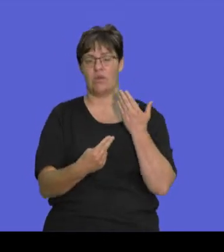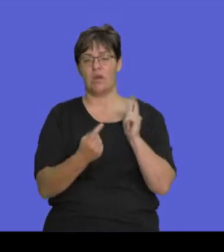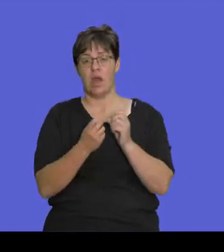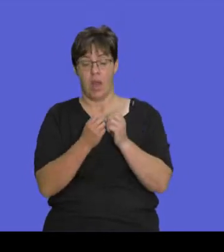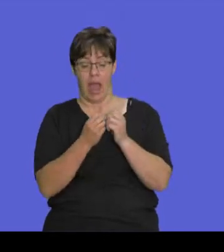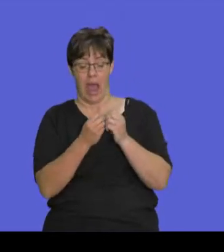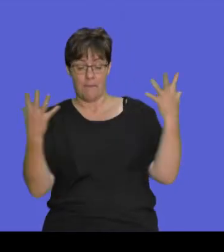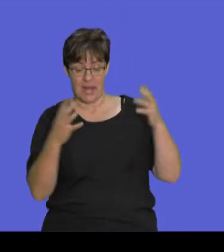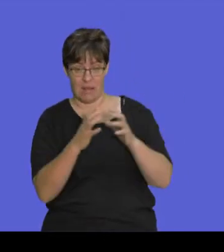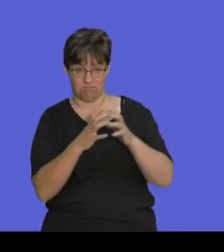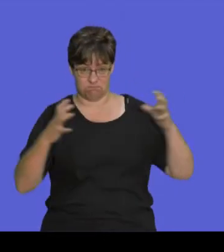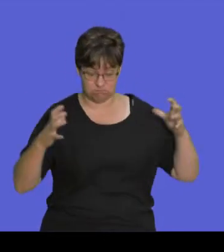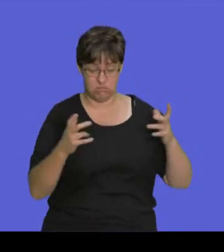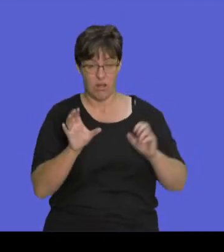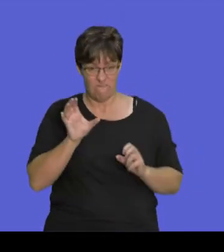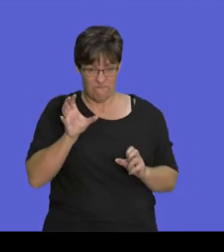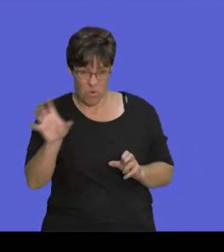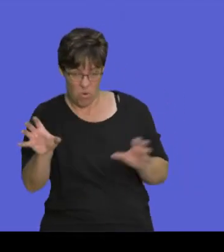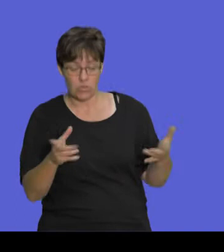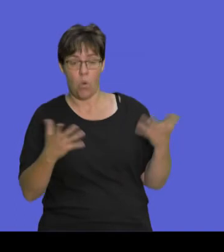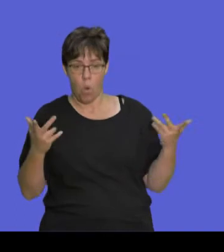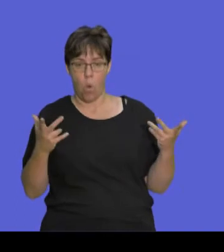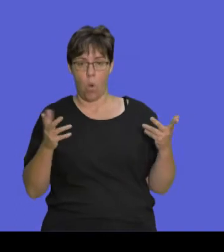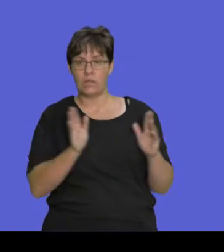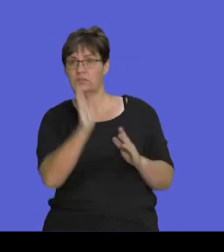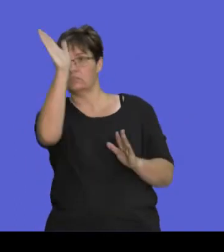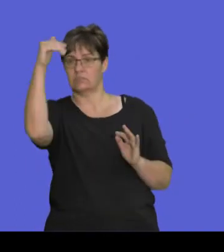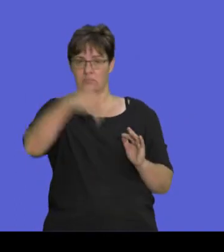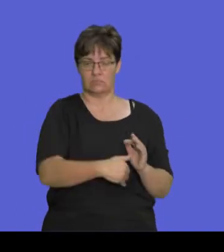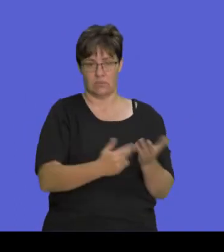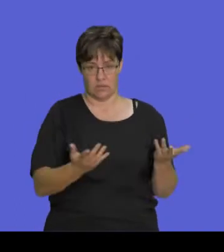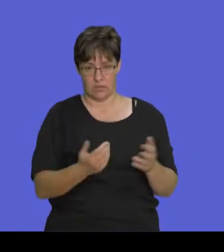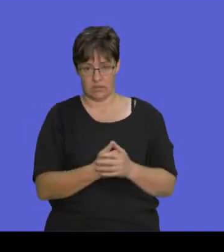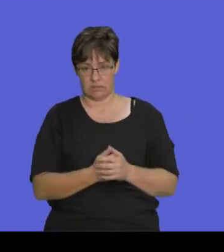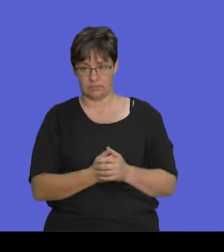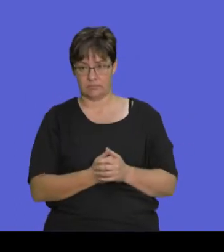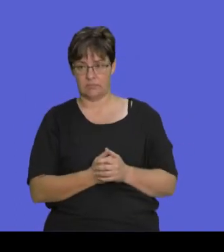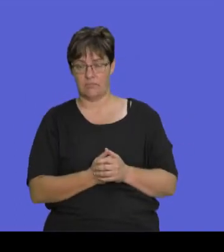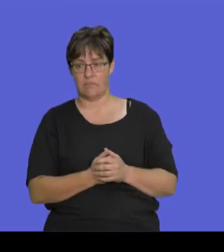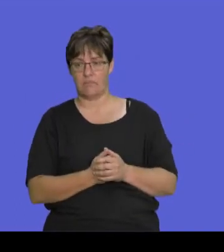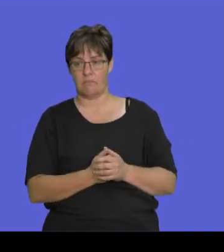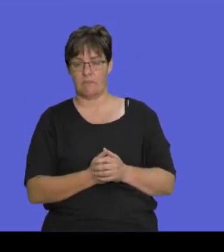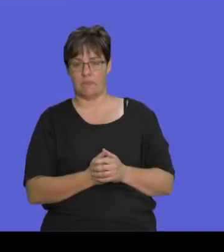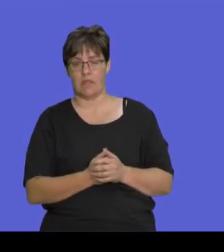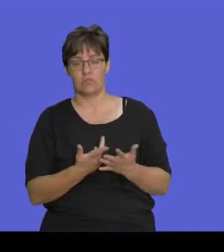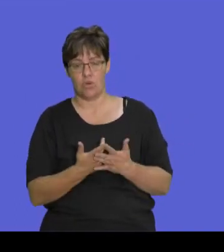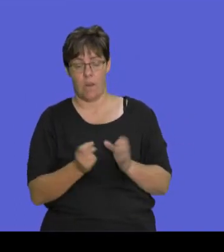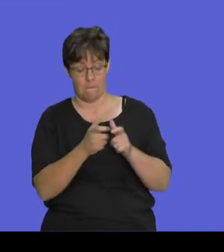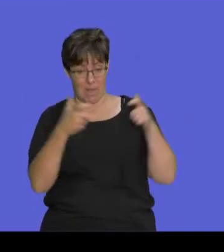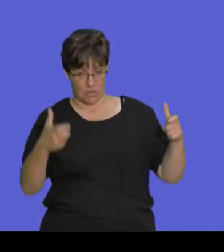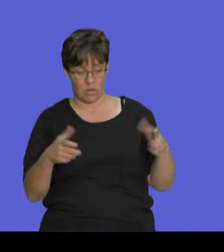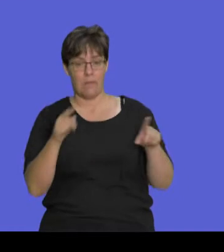magnitude and direction. So the emphasis on vector quantities is magnitude, right, and